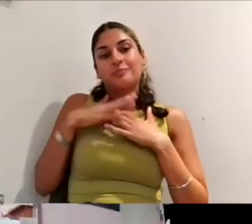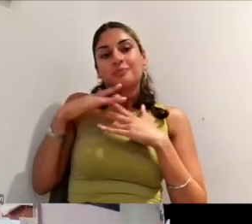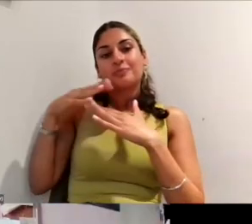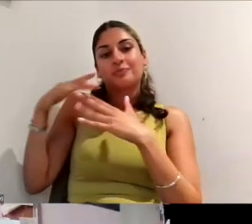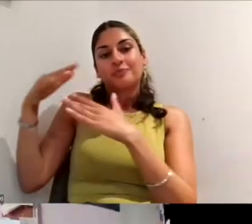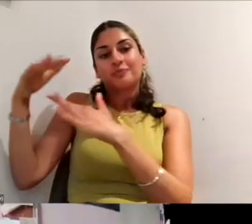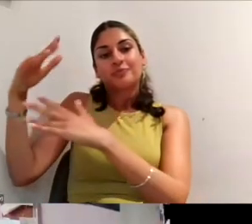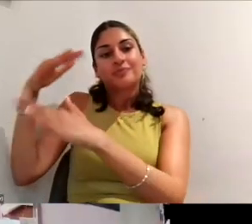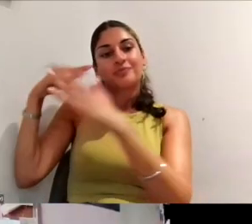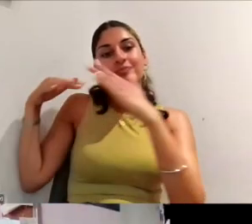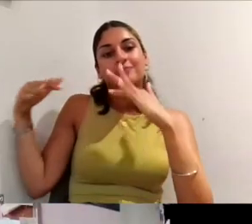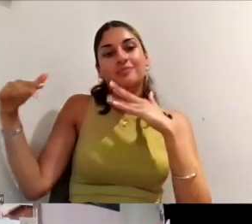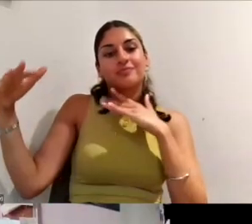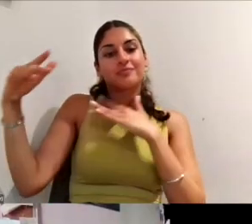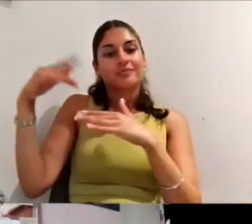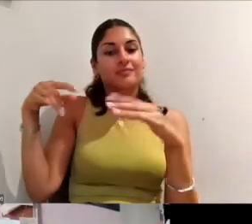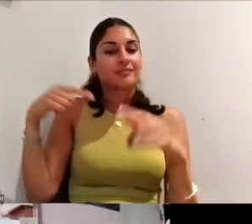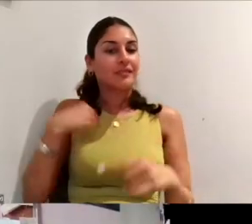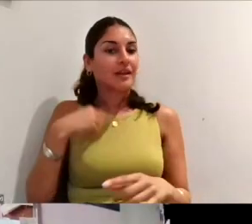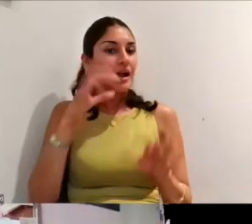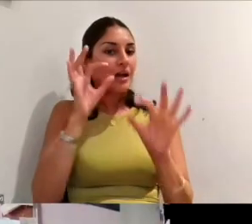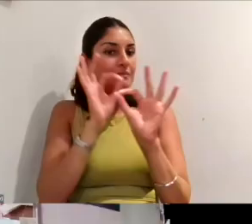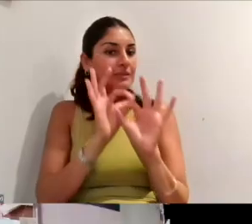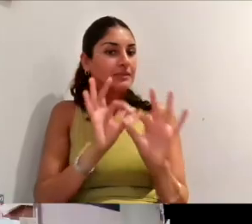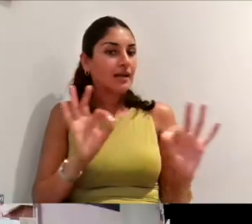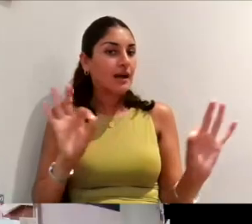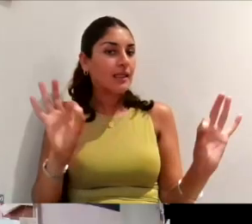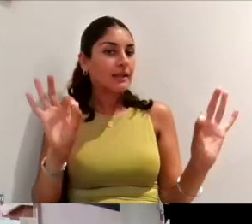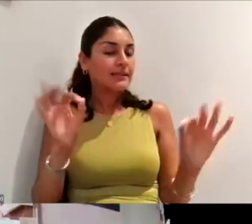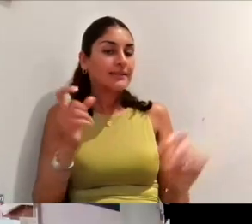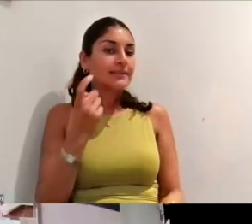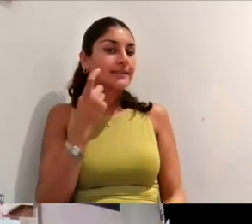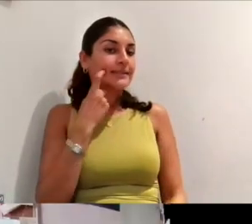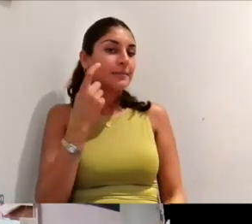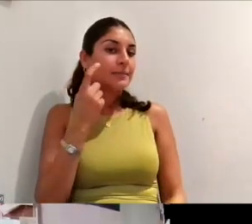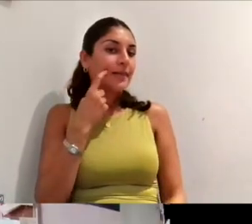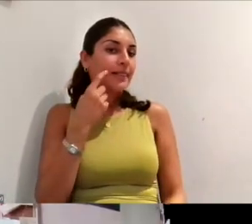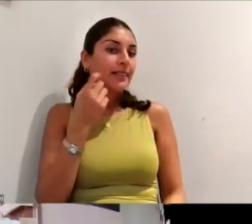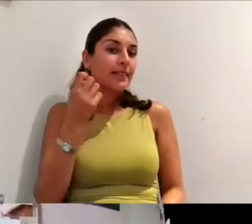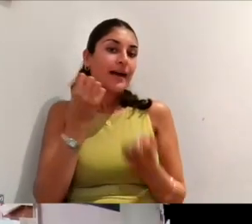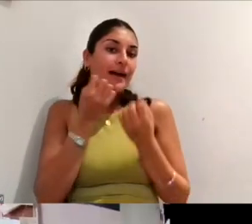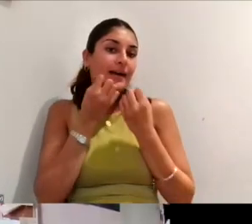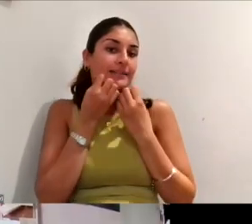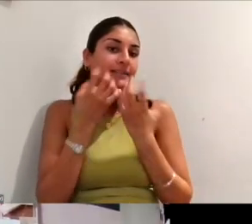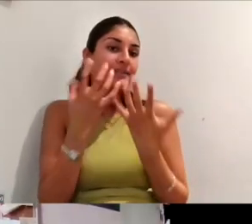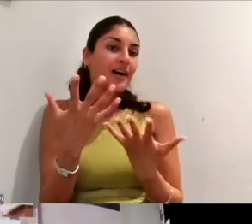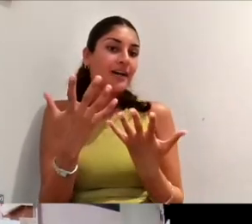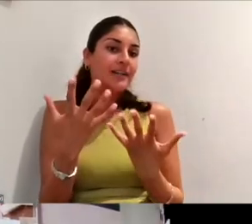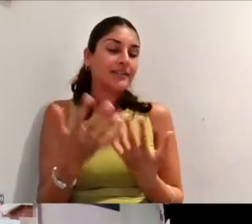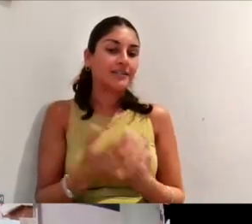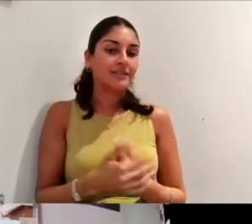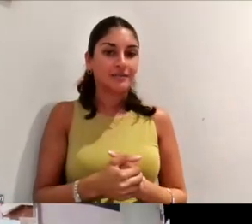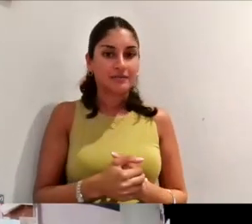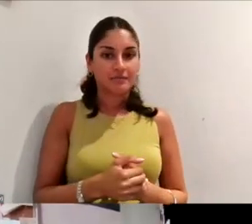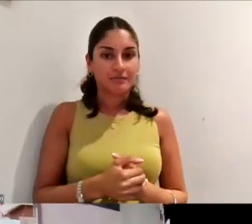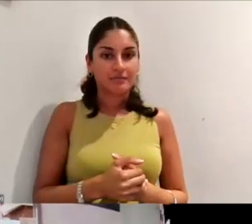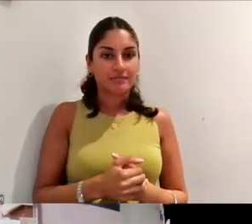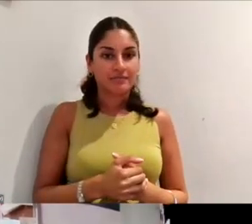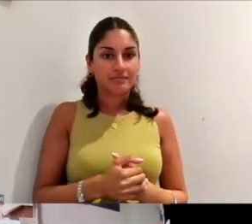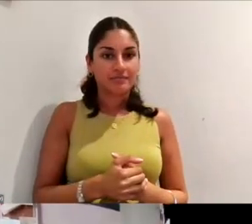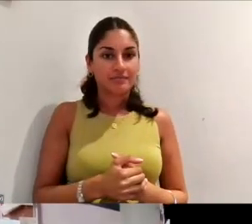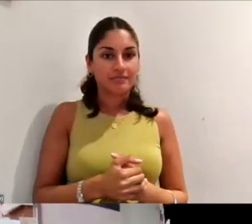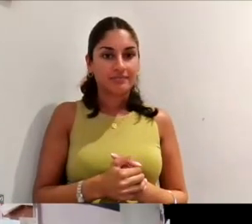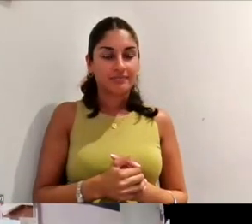silent, simple, and divine. Now, the last